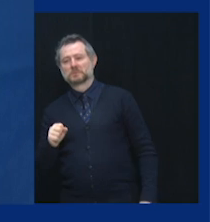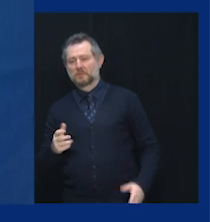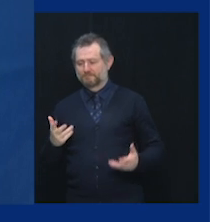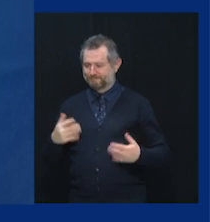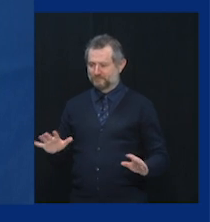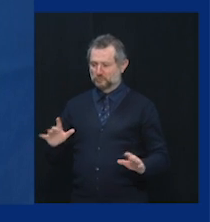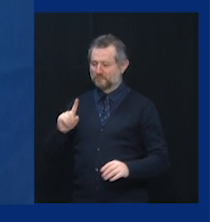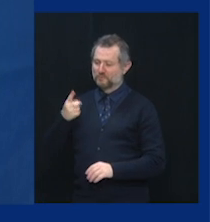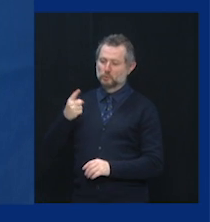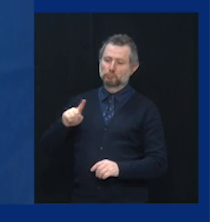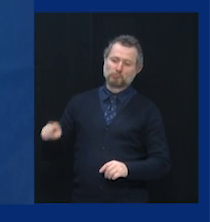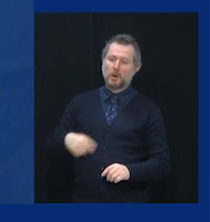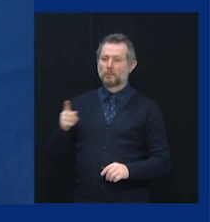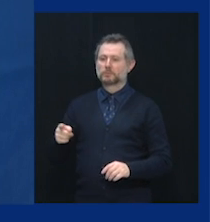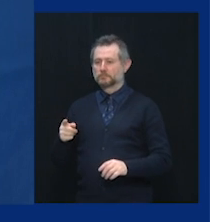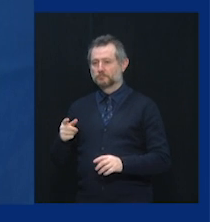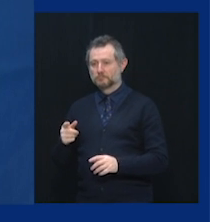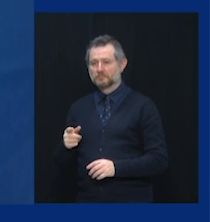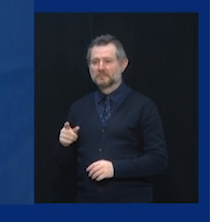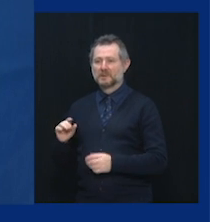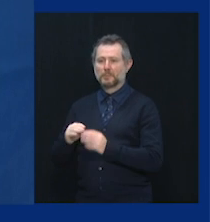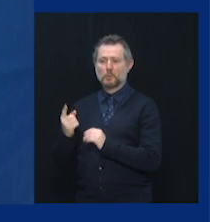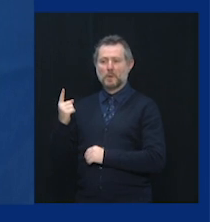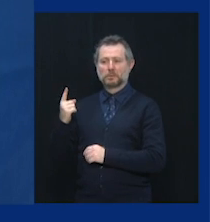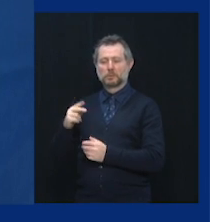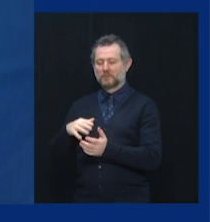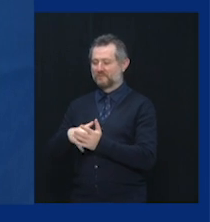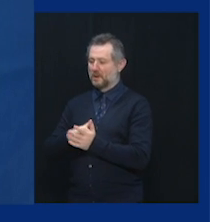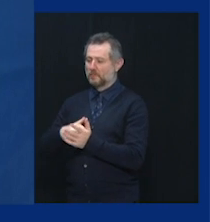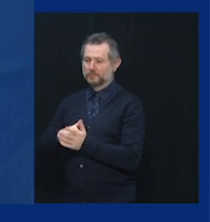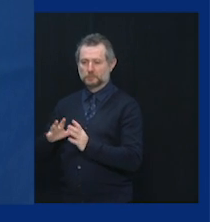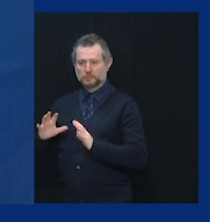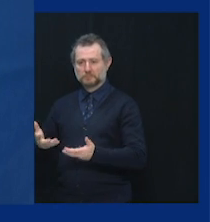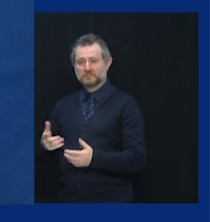because they were the most vulnerable population. 70%